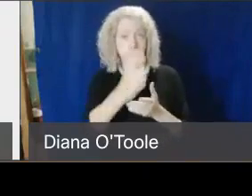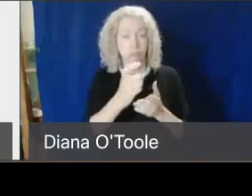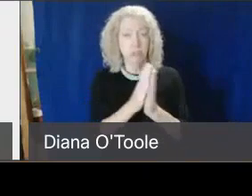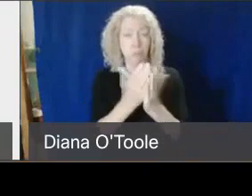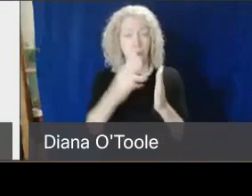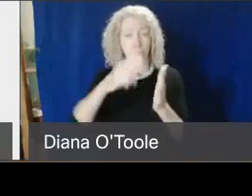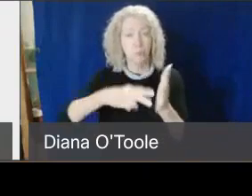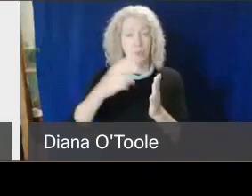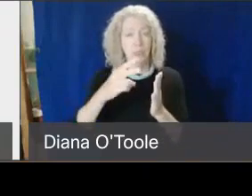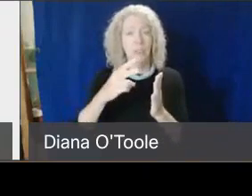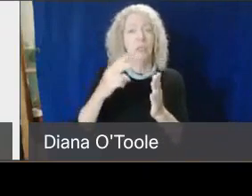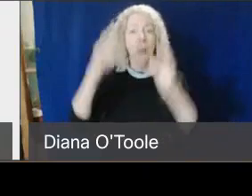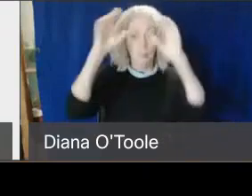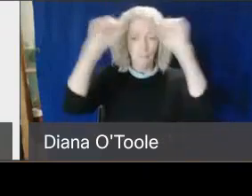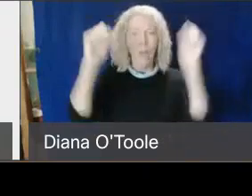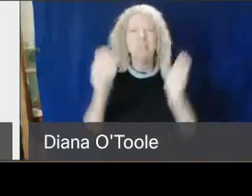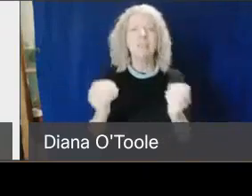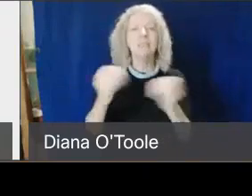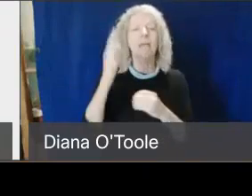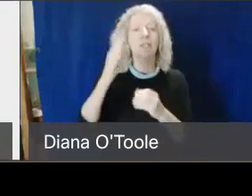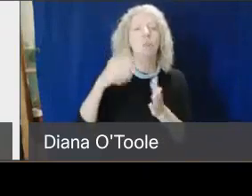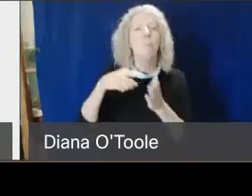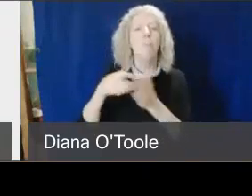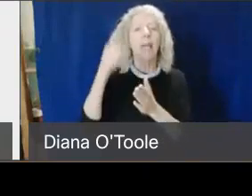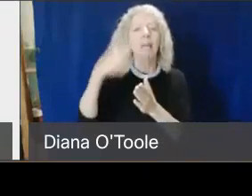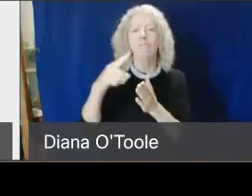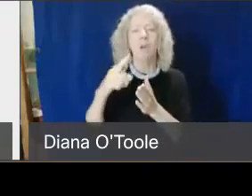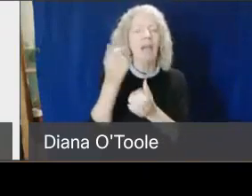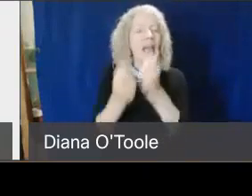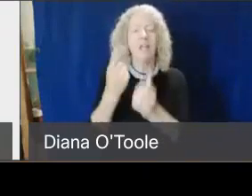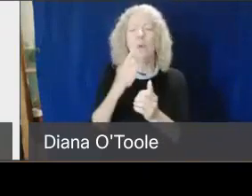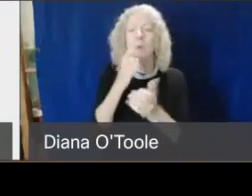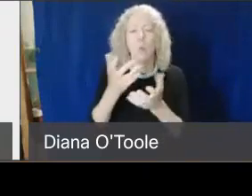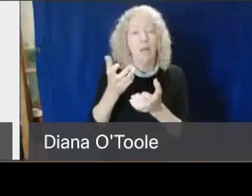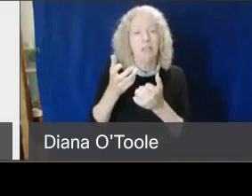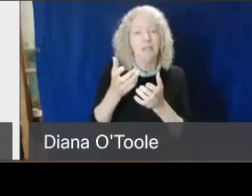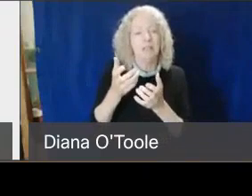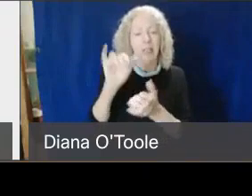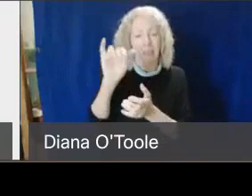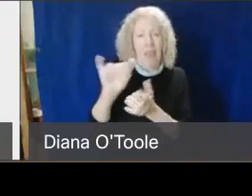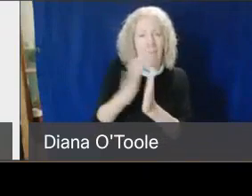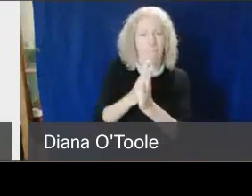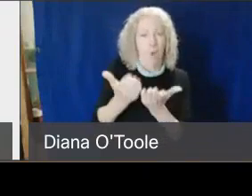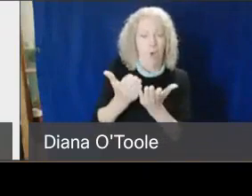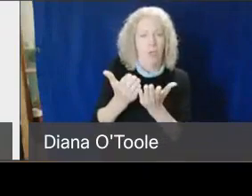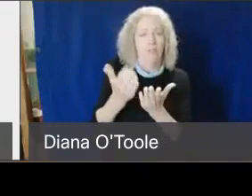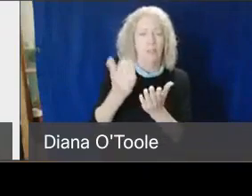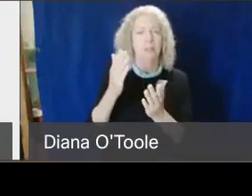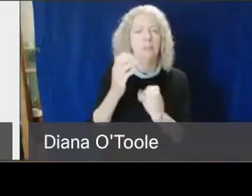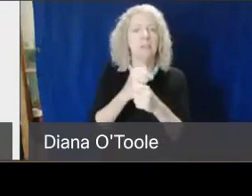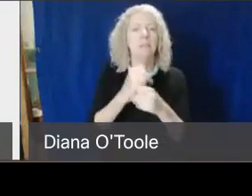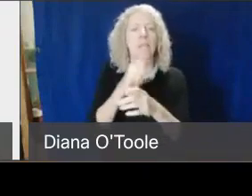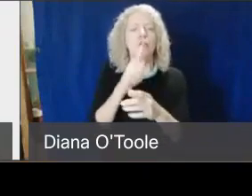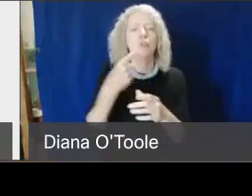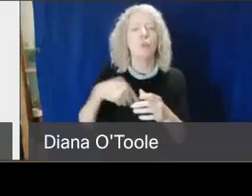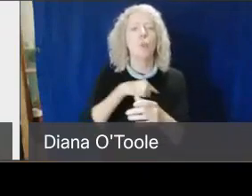pay for copies of this book for anyone who would like a copy of the book. I think it can really help us gain a common language